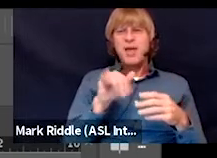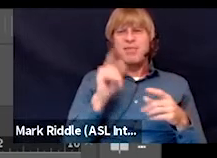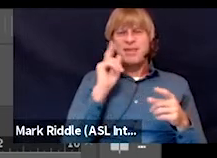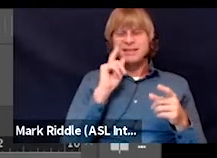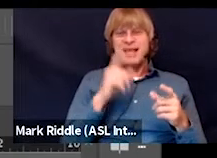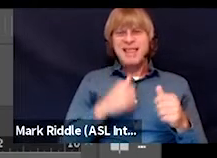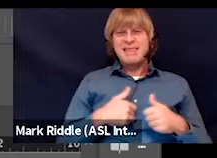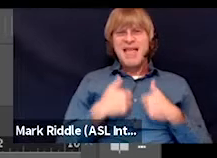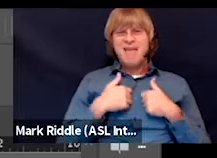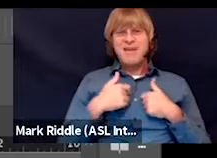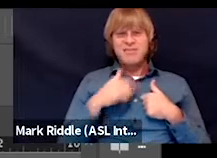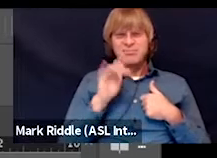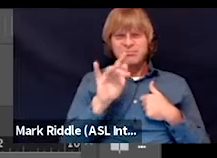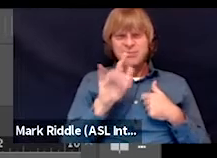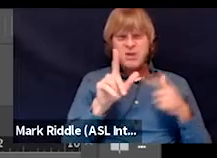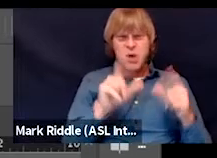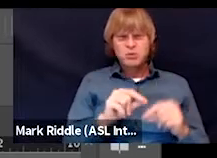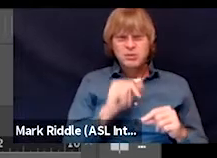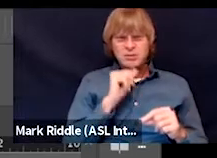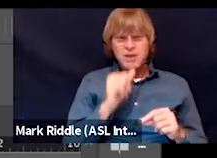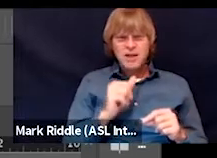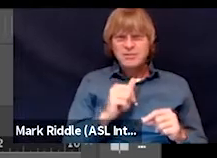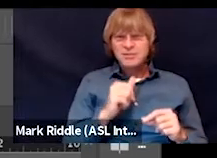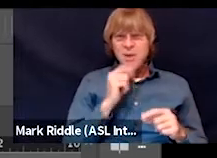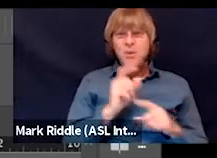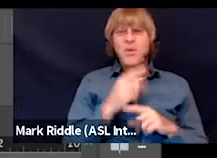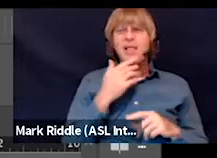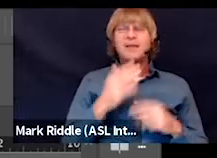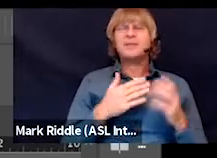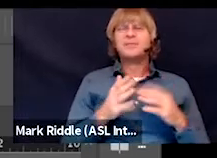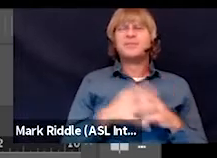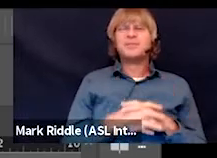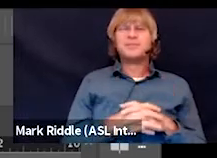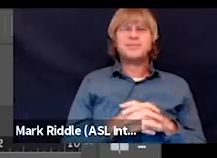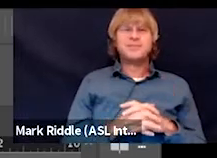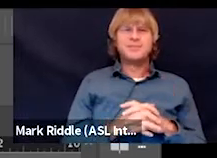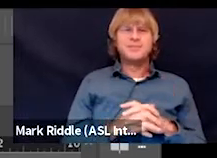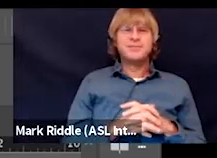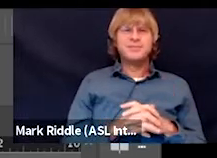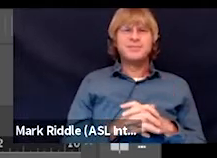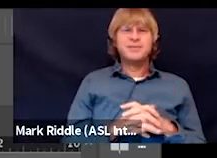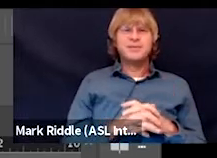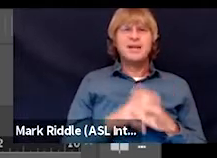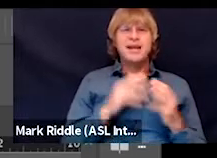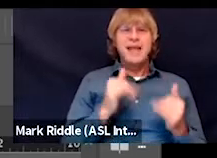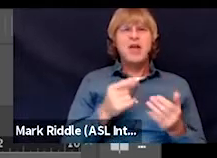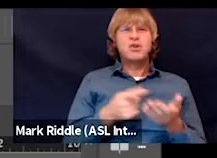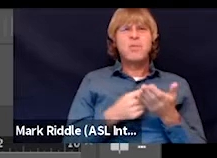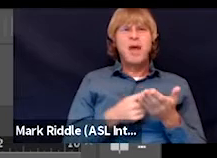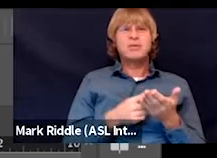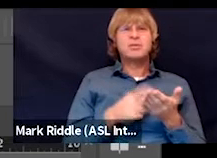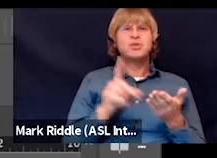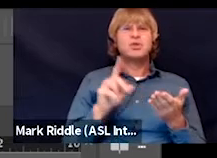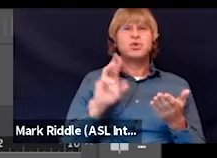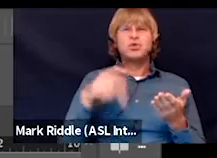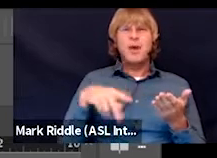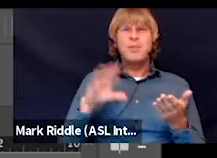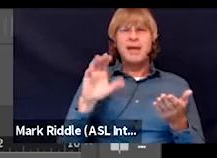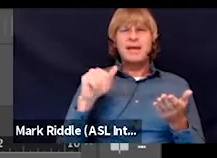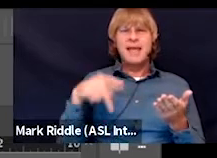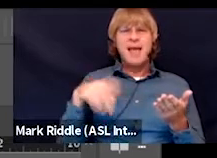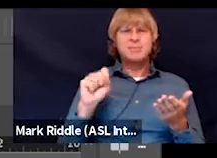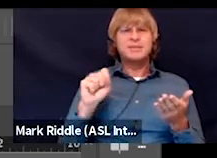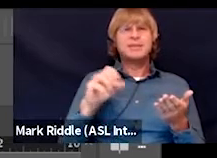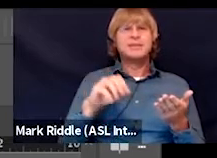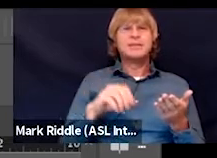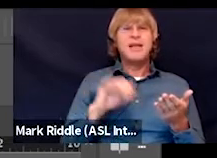live menu, and I try to close it, and that doesn't work so well. All right. So we're going to talk now about drop caps and nested